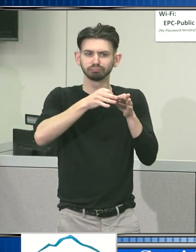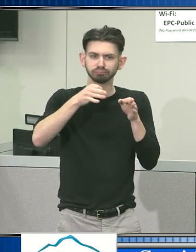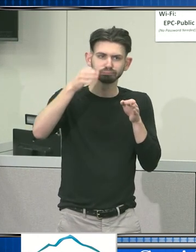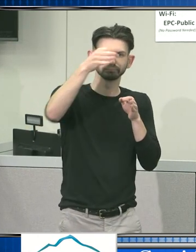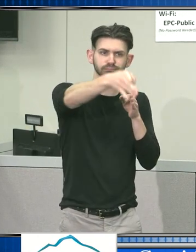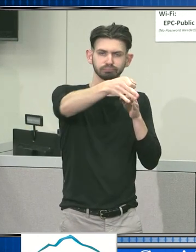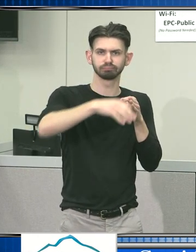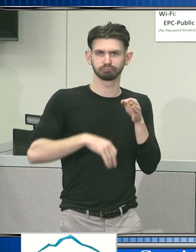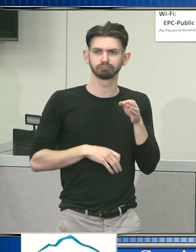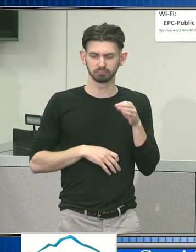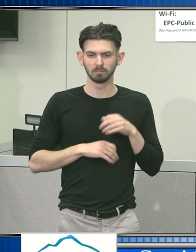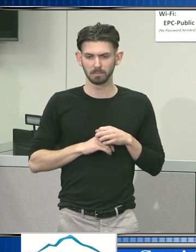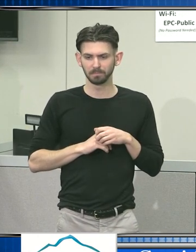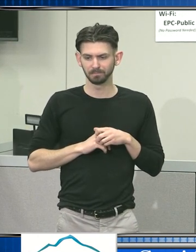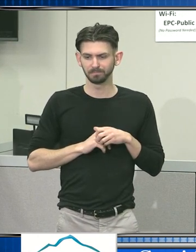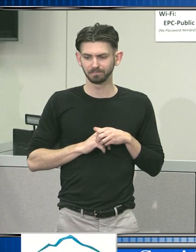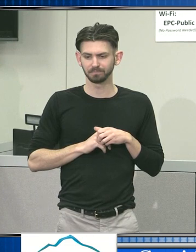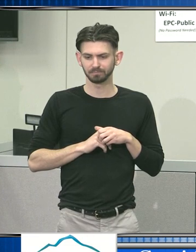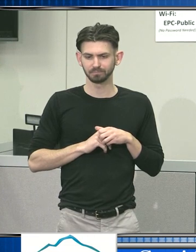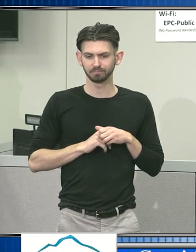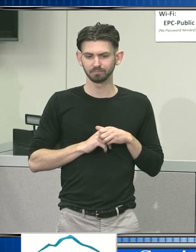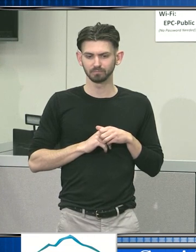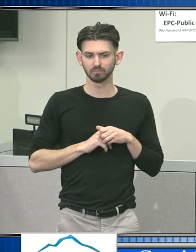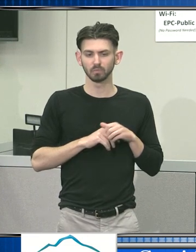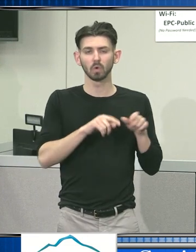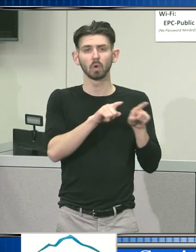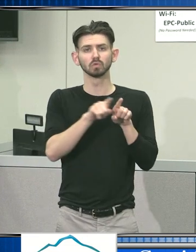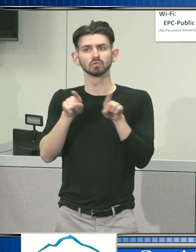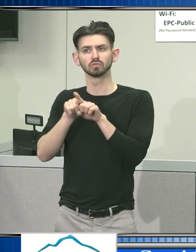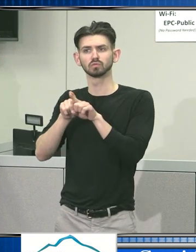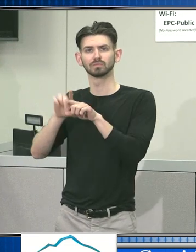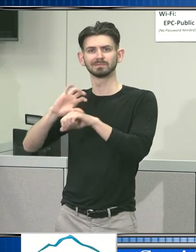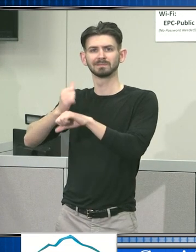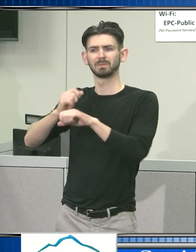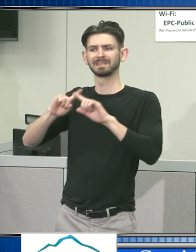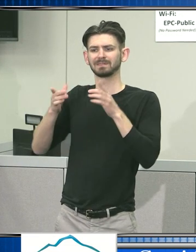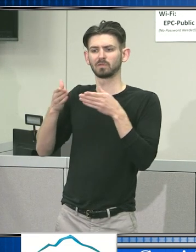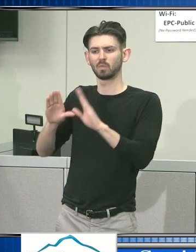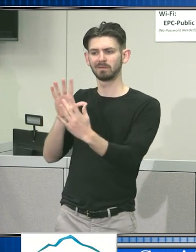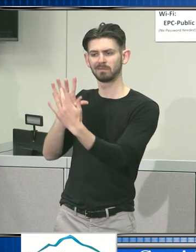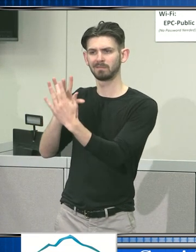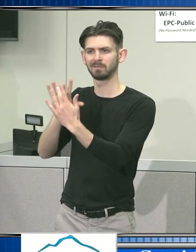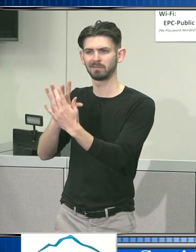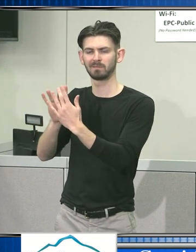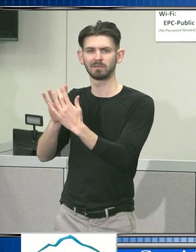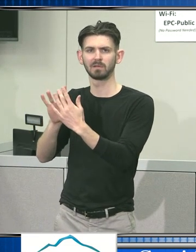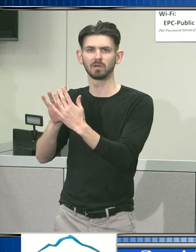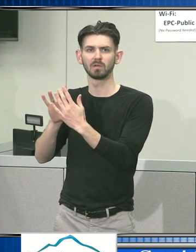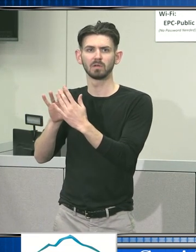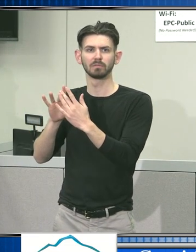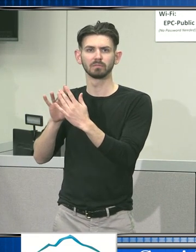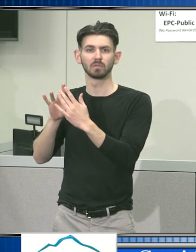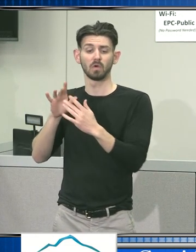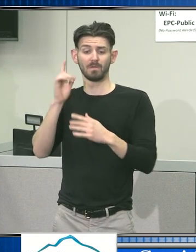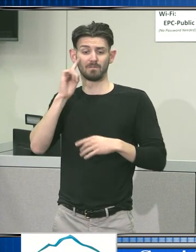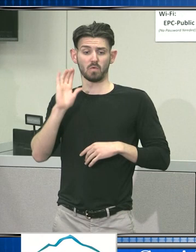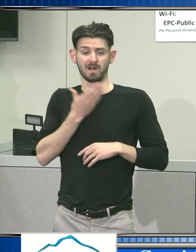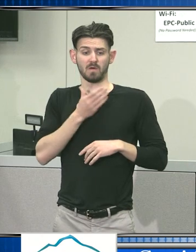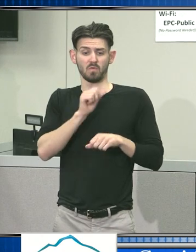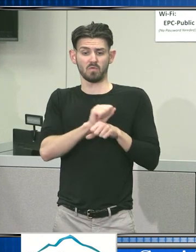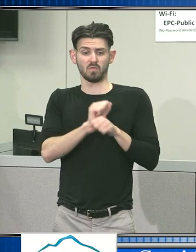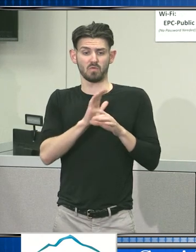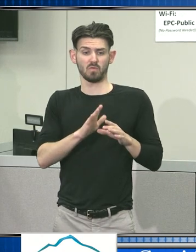set up alternative methods of contact. We've established some work from home procedures for our employees so they can still